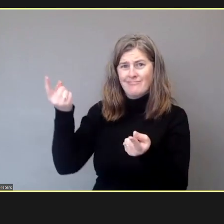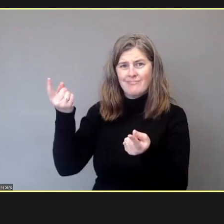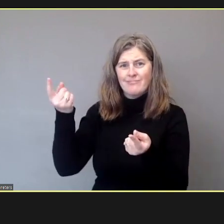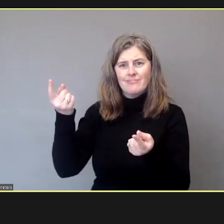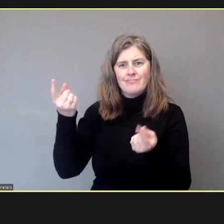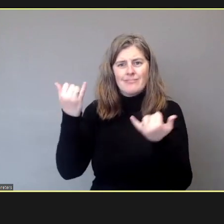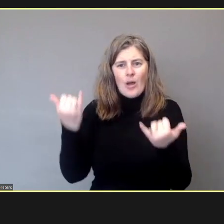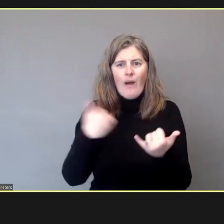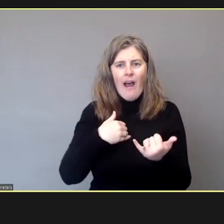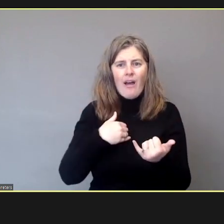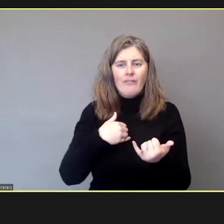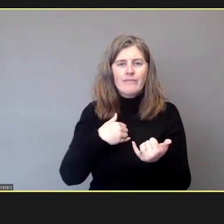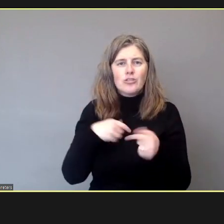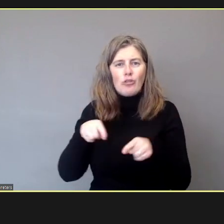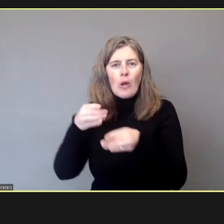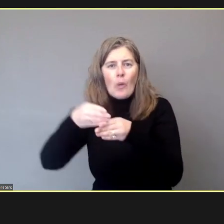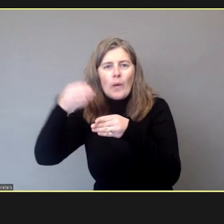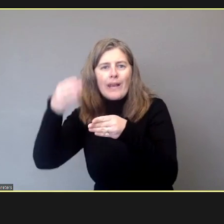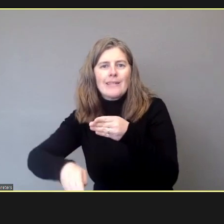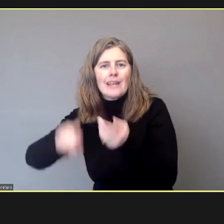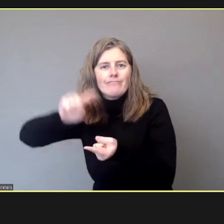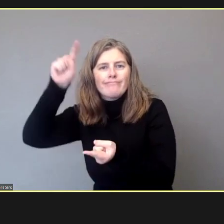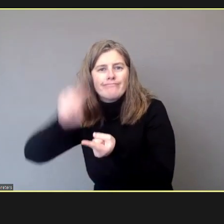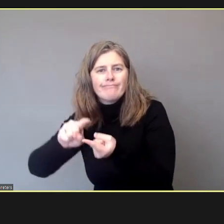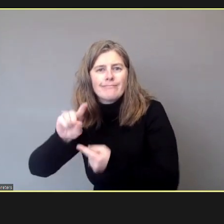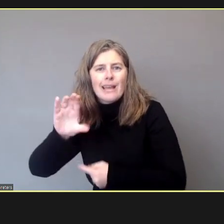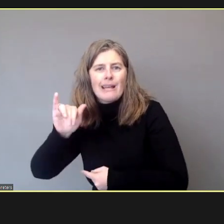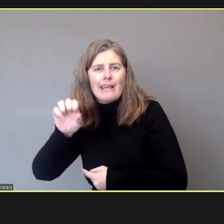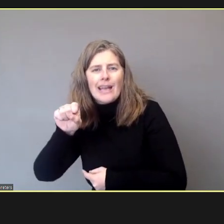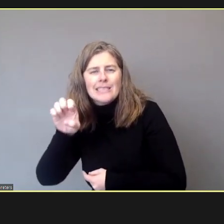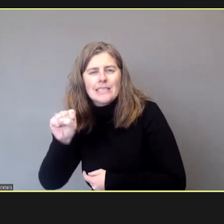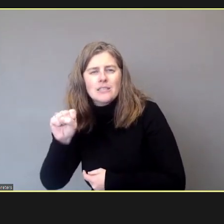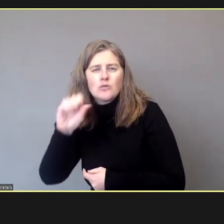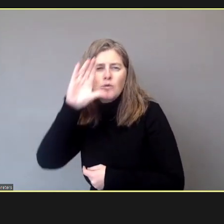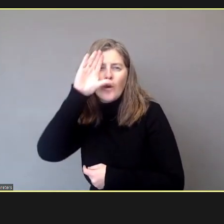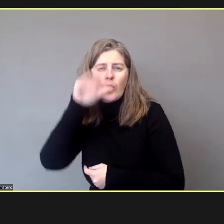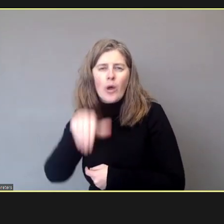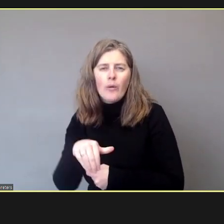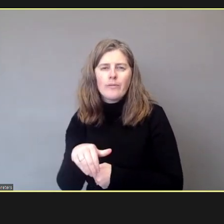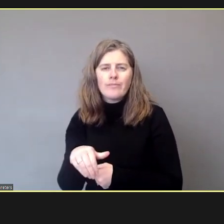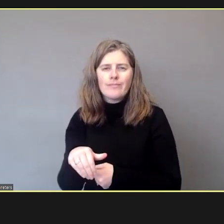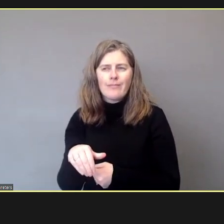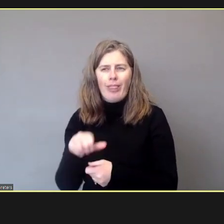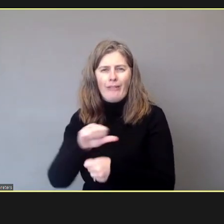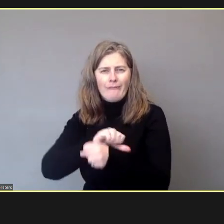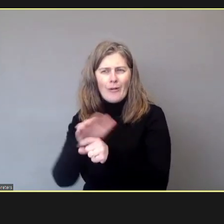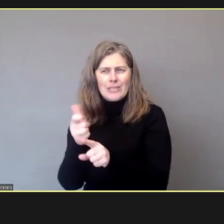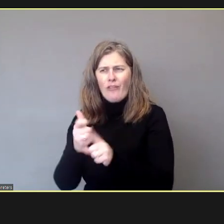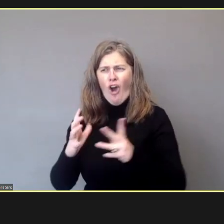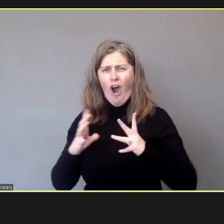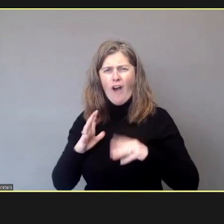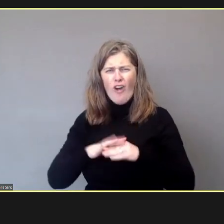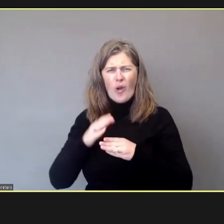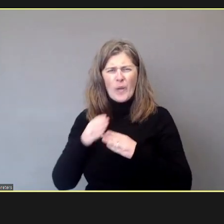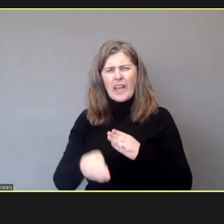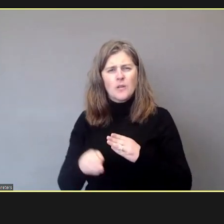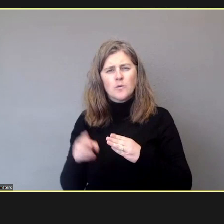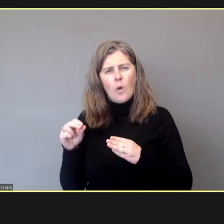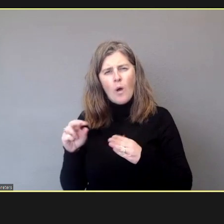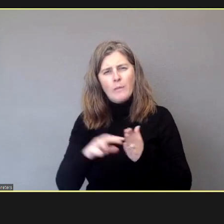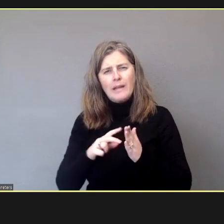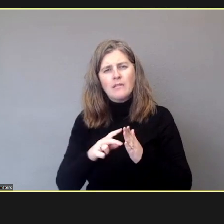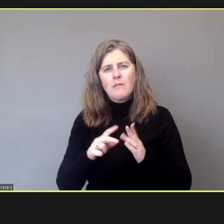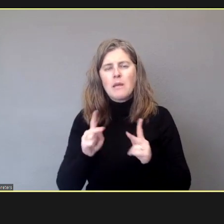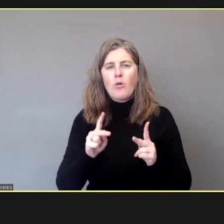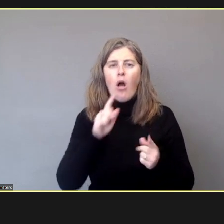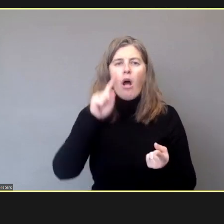cases on weekends. And as you also all know, the virus doesn't take weekends off. It's just people getting